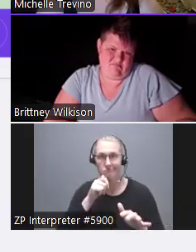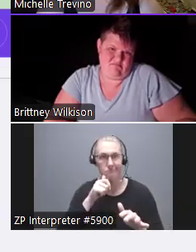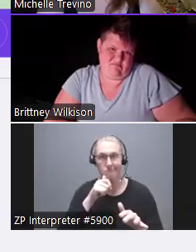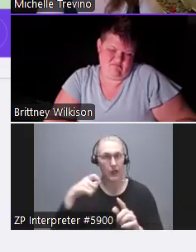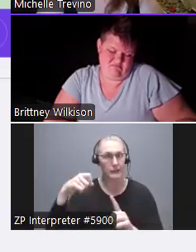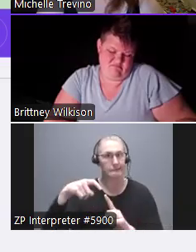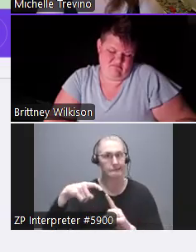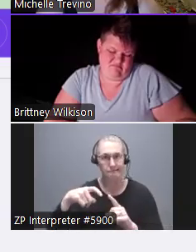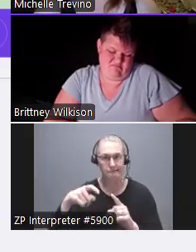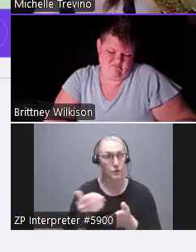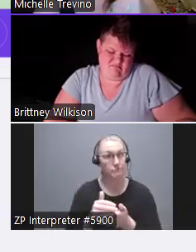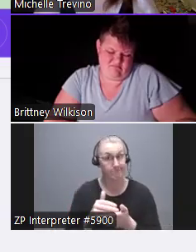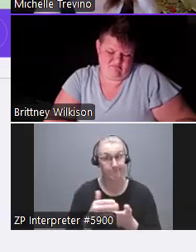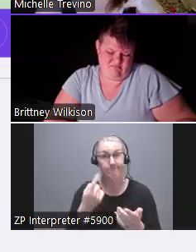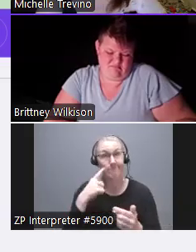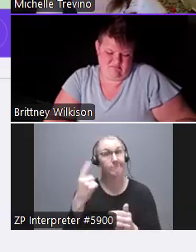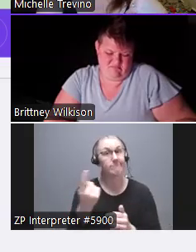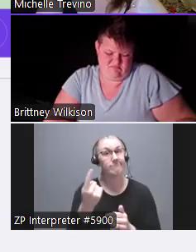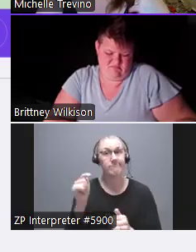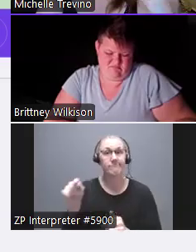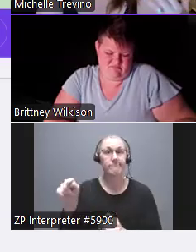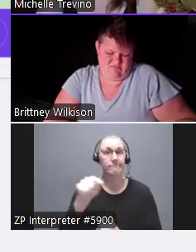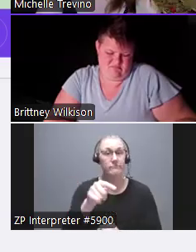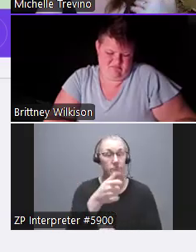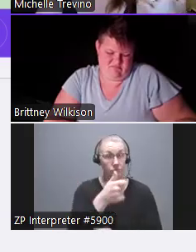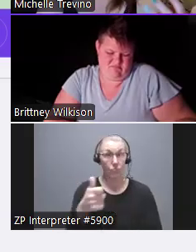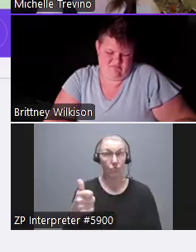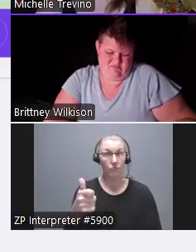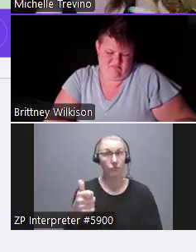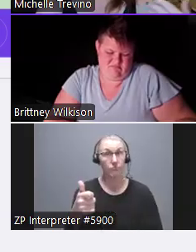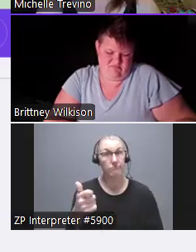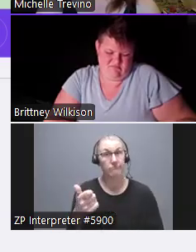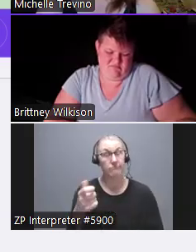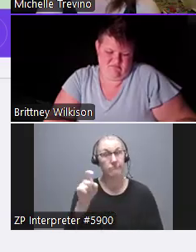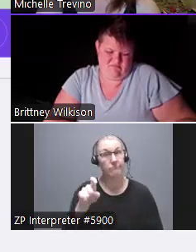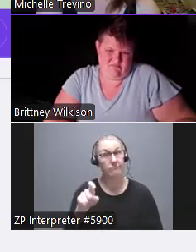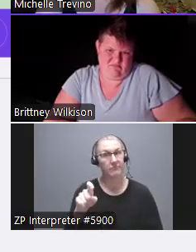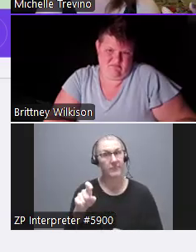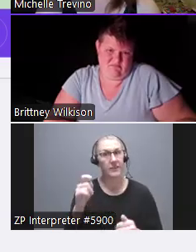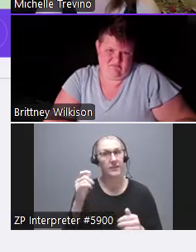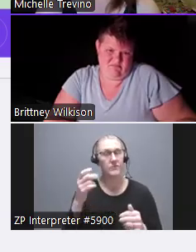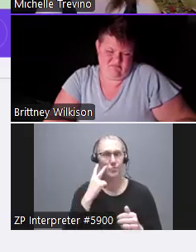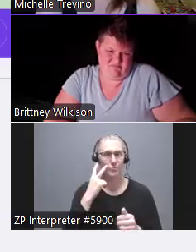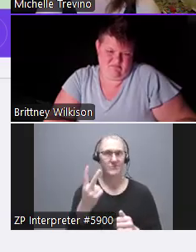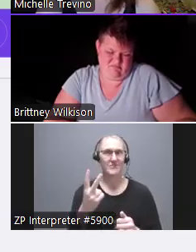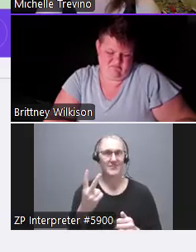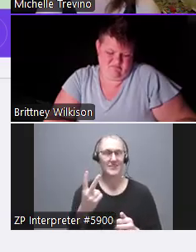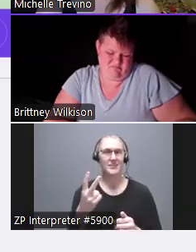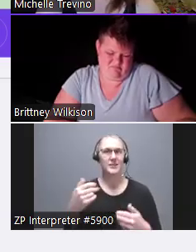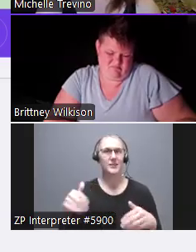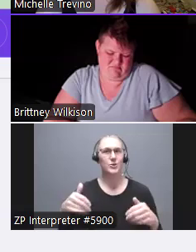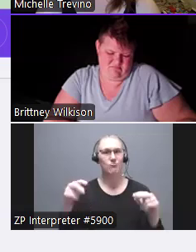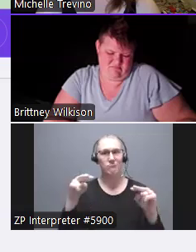So for anyone who needs to hear and see, they show all of